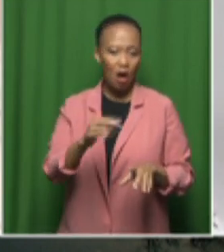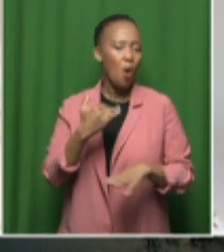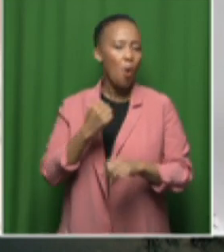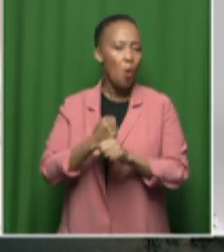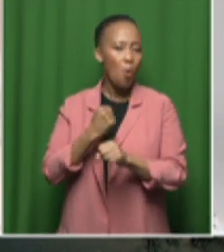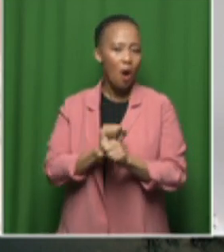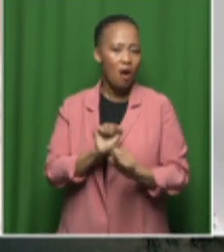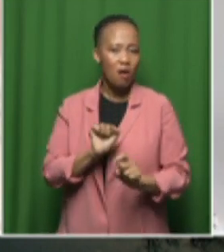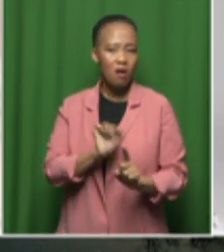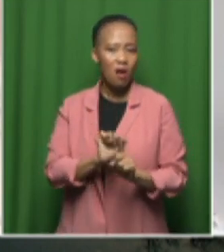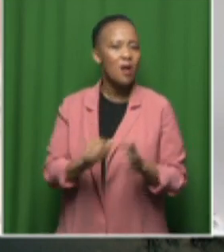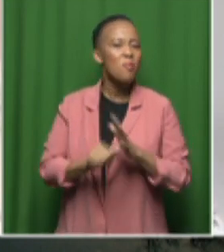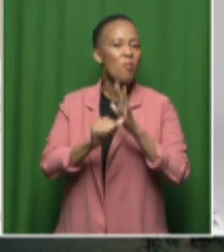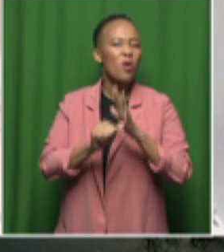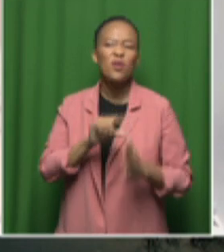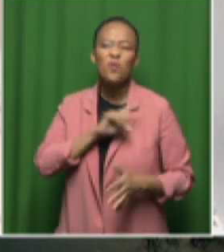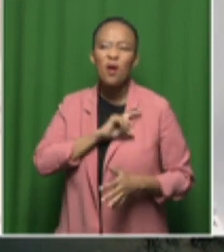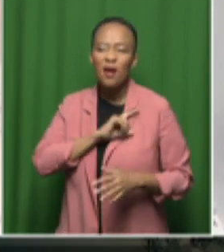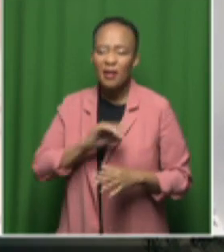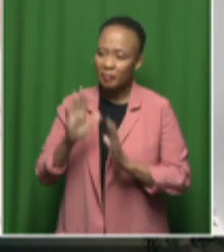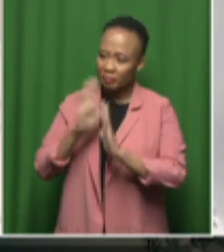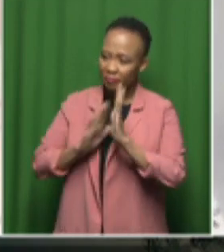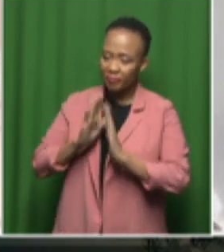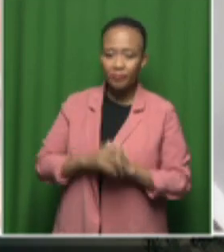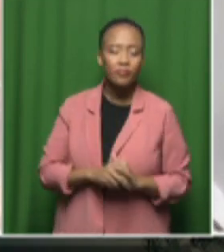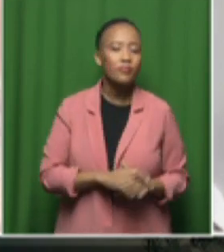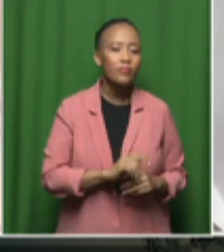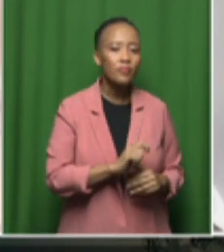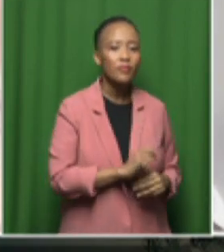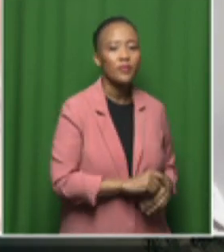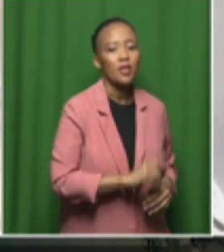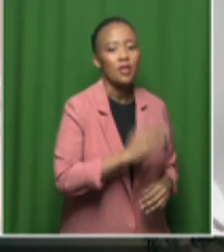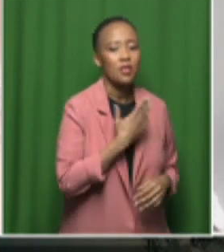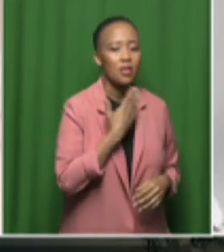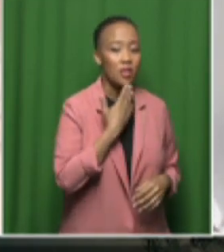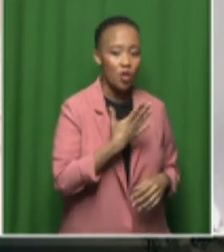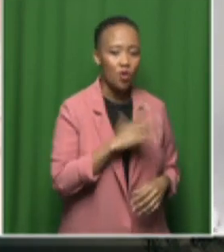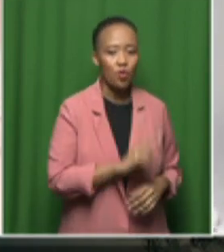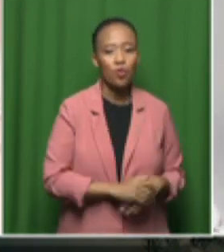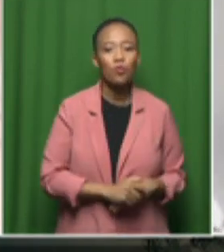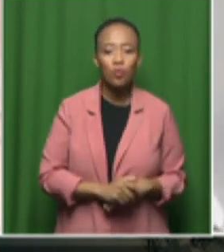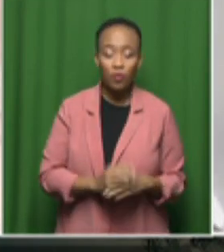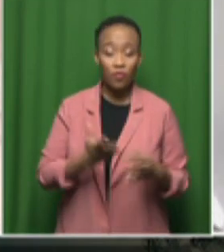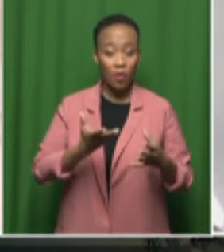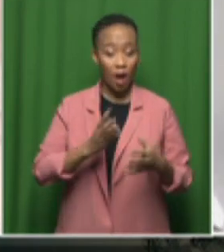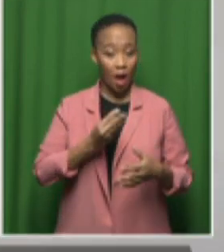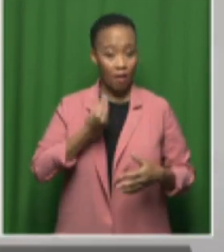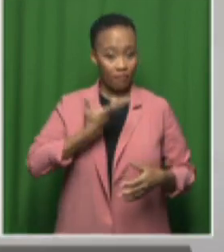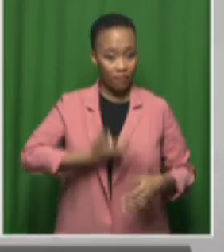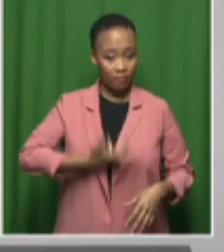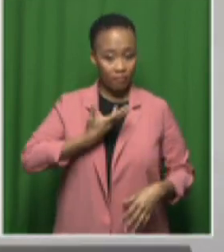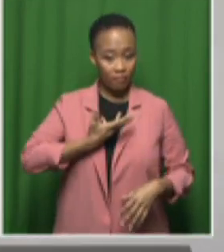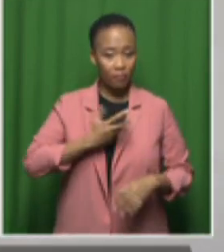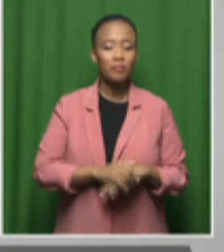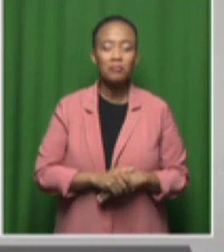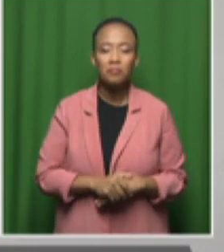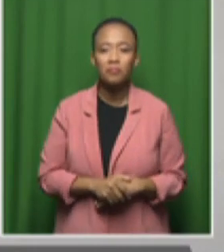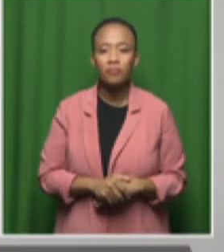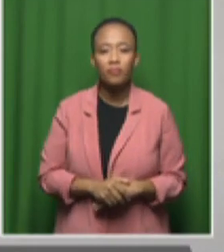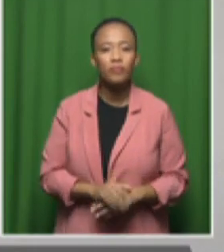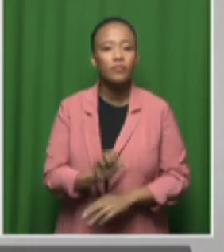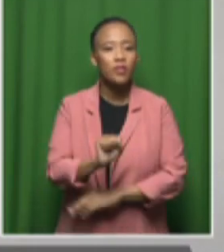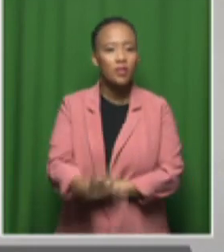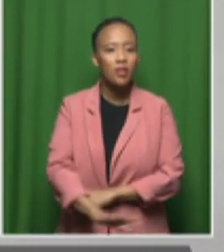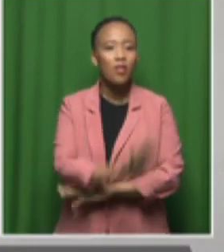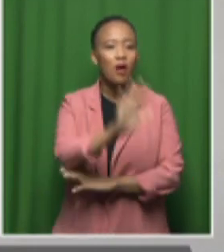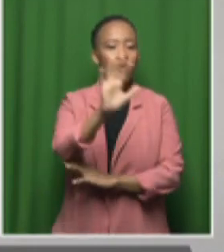Thank you so much for having me this morning. An opportunity that is rare for South Africans to see